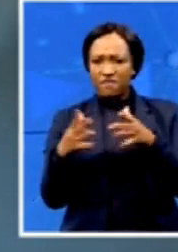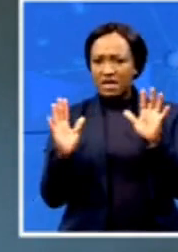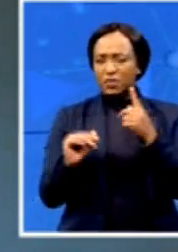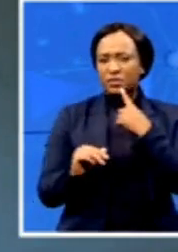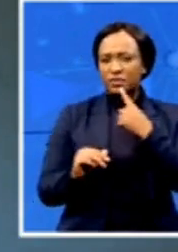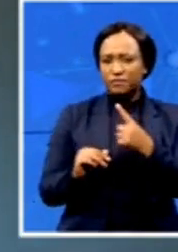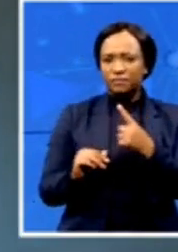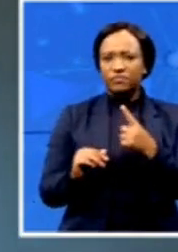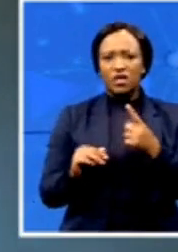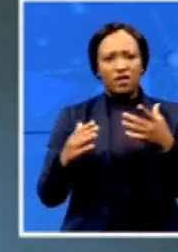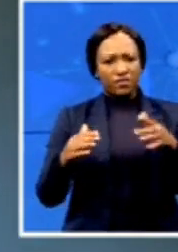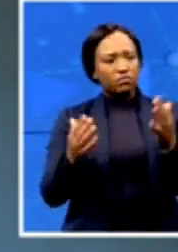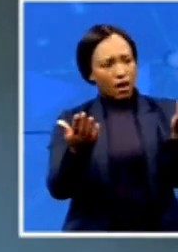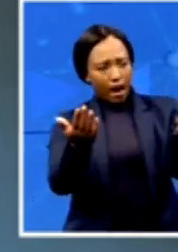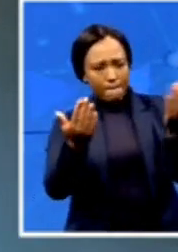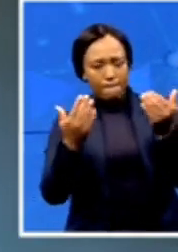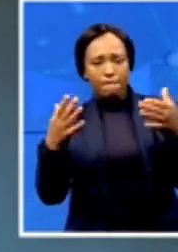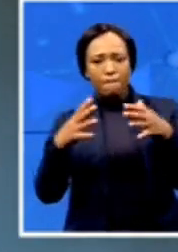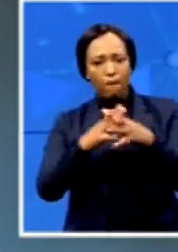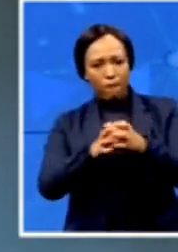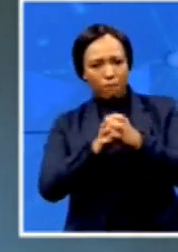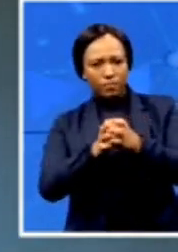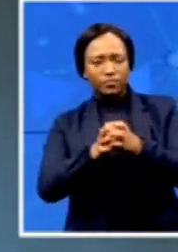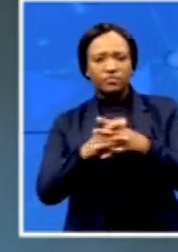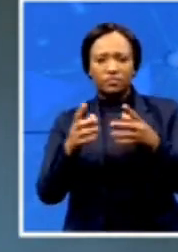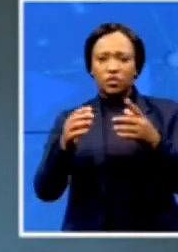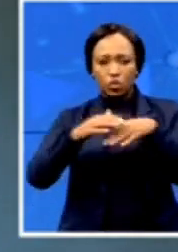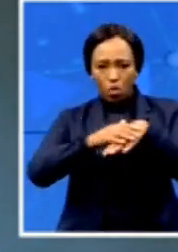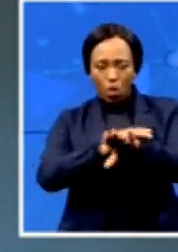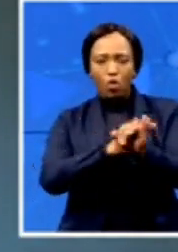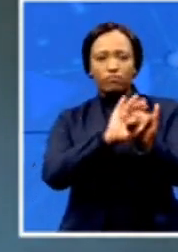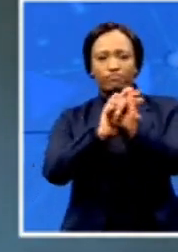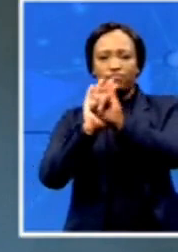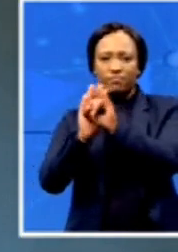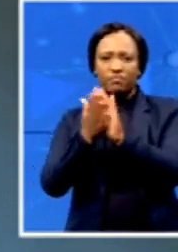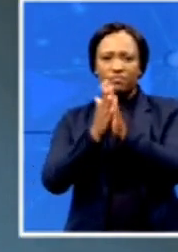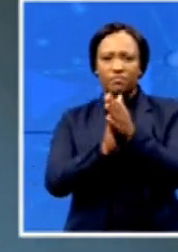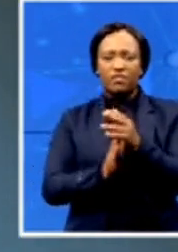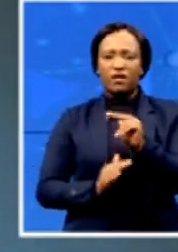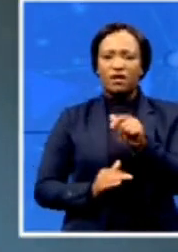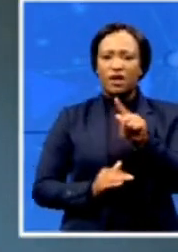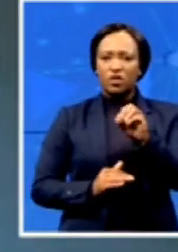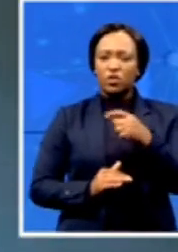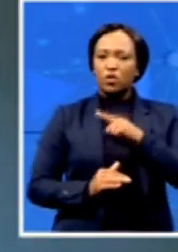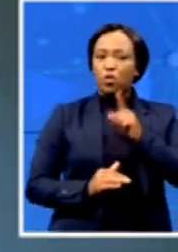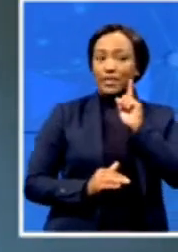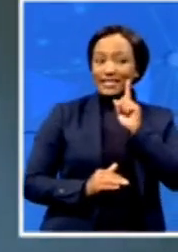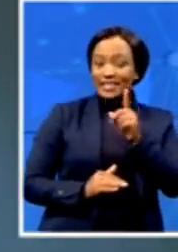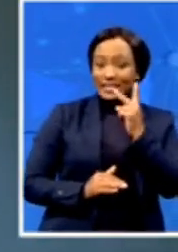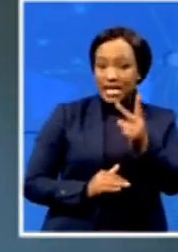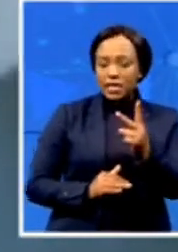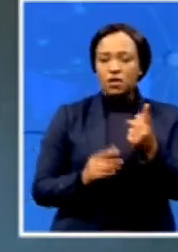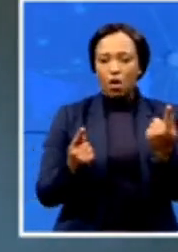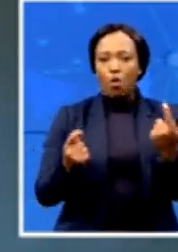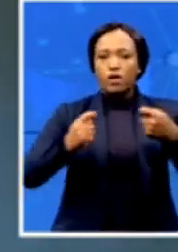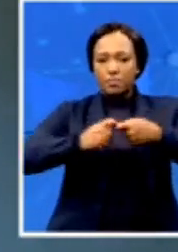identify the damage. We as National Teachers Union will see what we can contribute, because as an oldest organization,